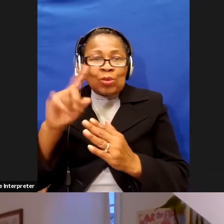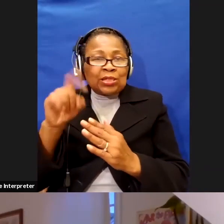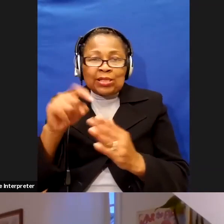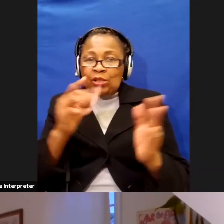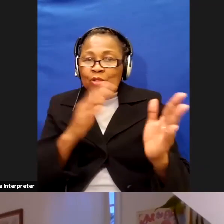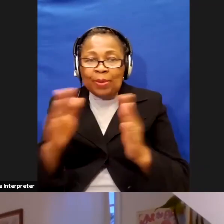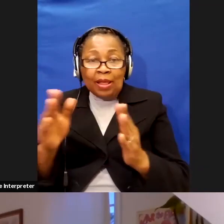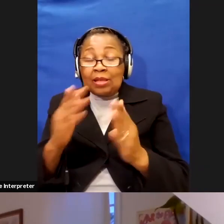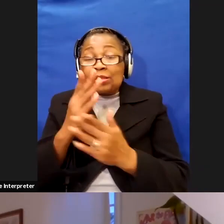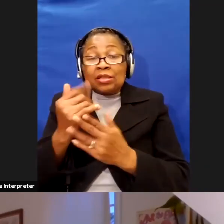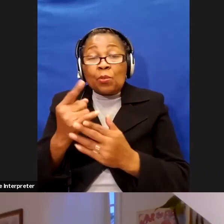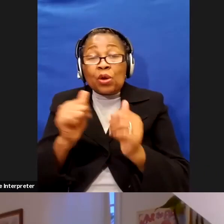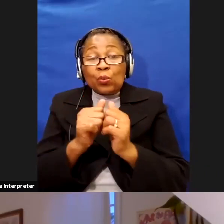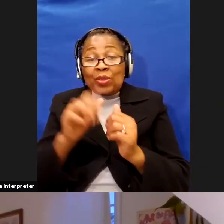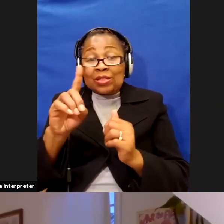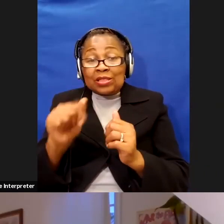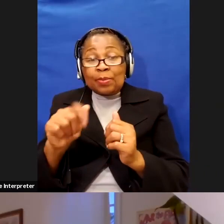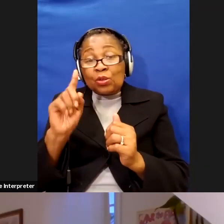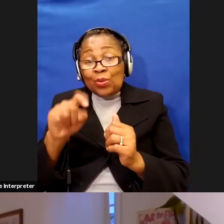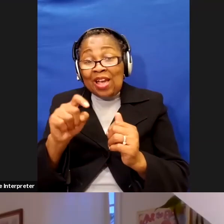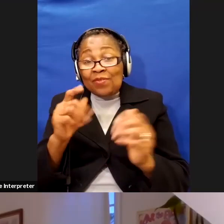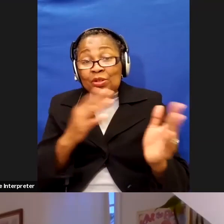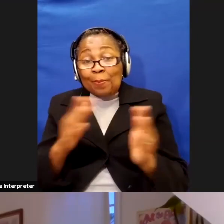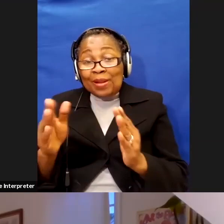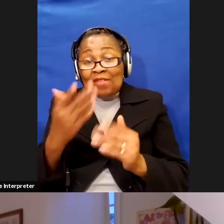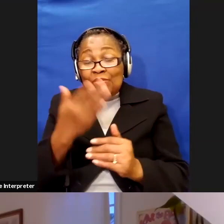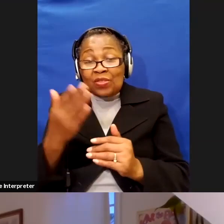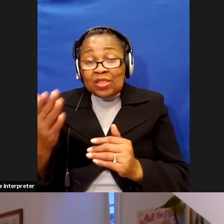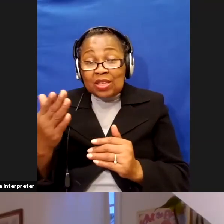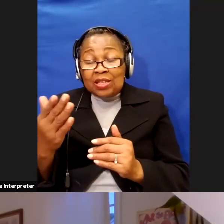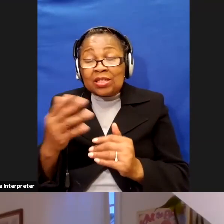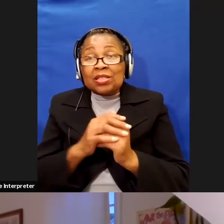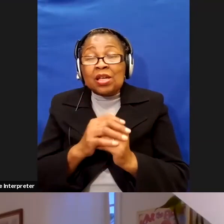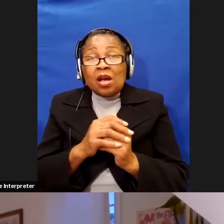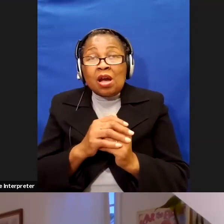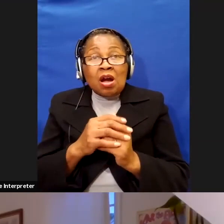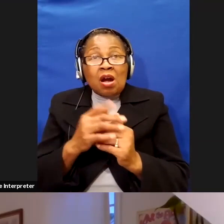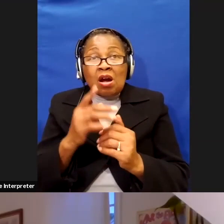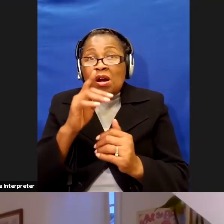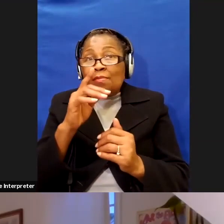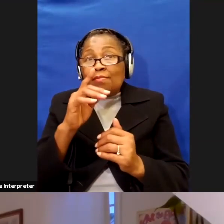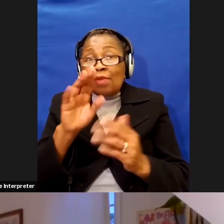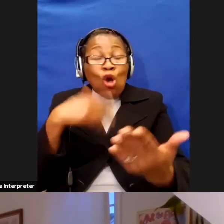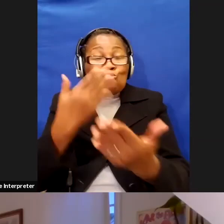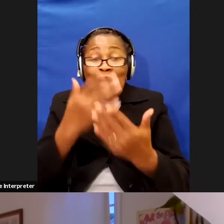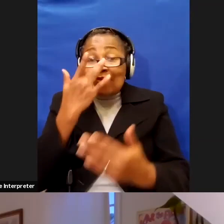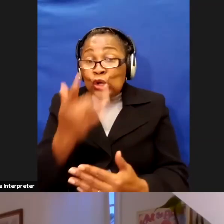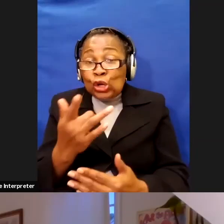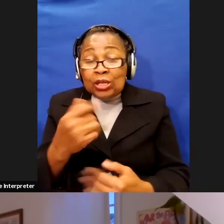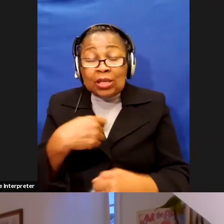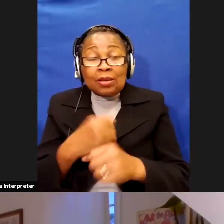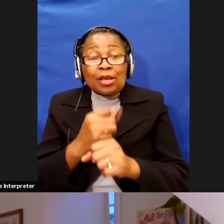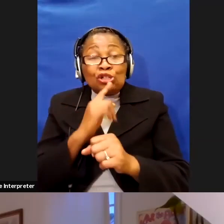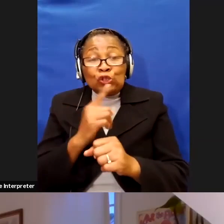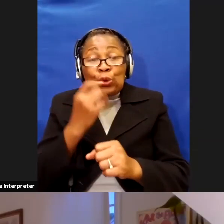with a disability, we have to plan for things an hour, 2 hours, you know, arriving there early, make sure all the equipment works, you know,